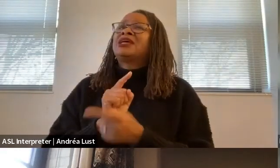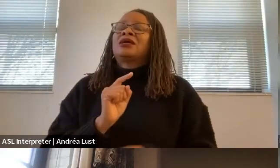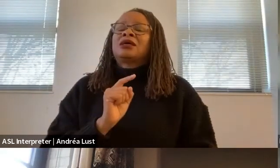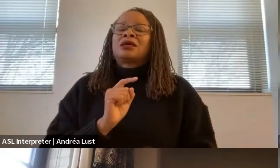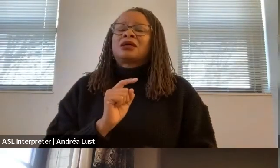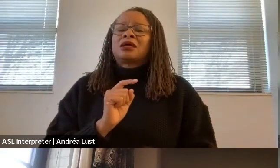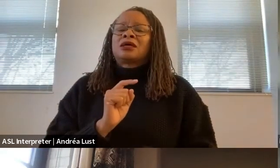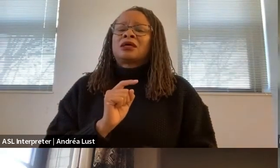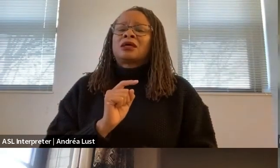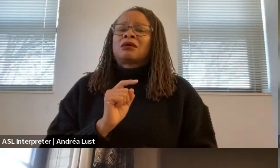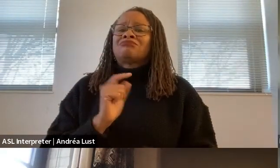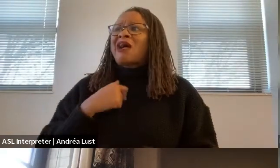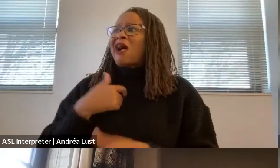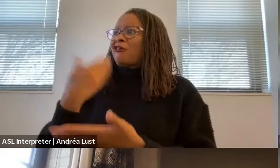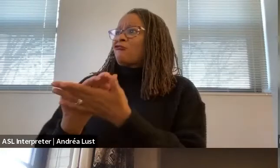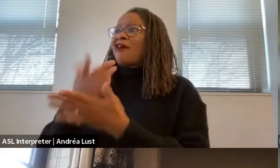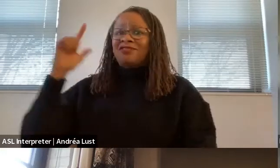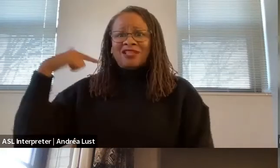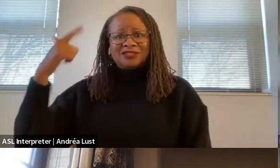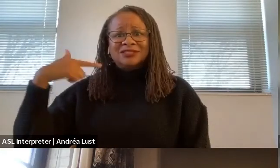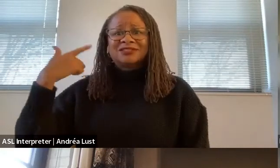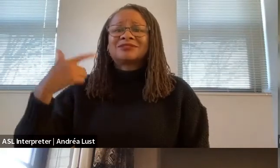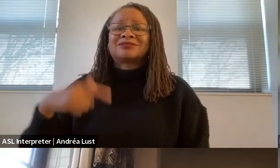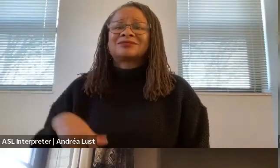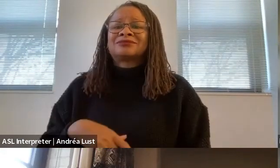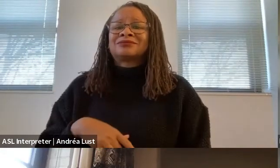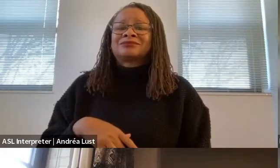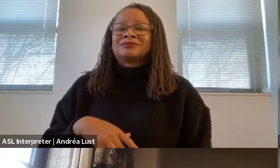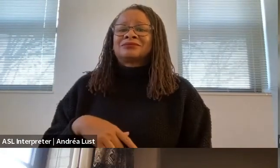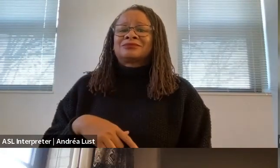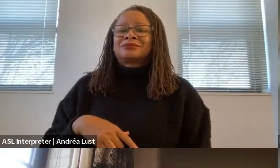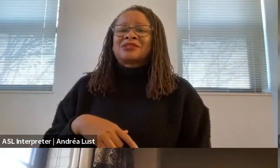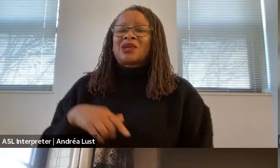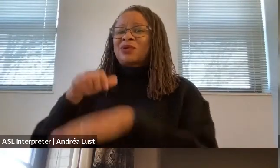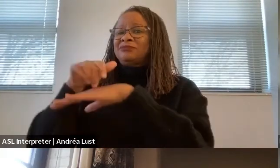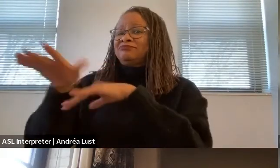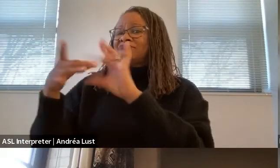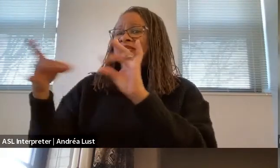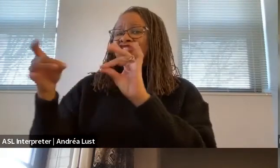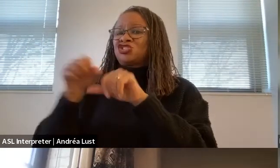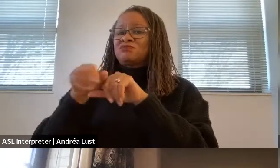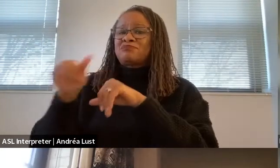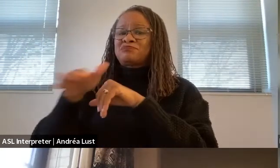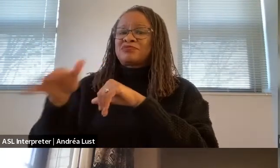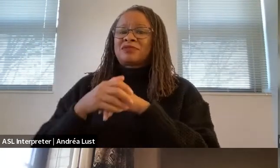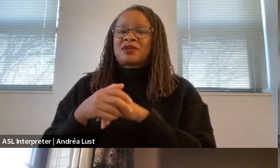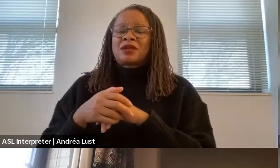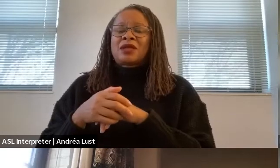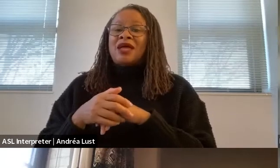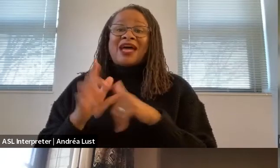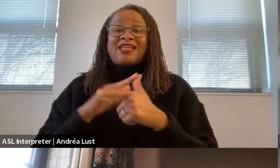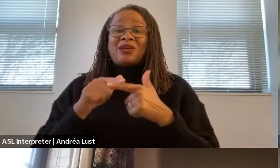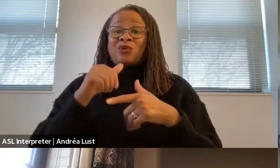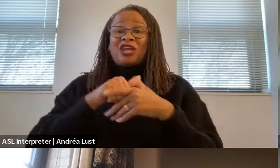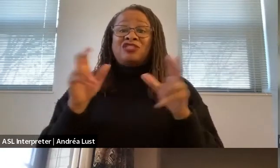to London. I got to London and we'd send each other like a few messages, and that was kind of it. And then we were in the rehearsal room together,